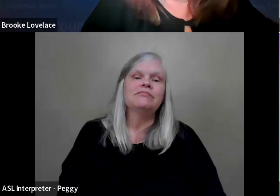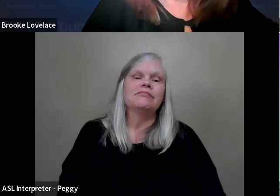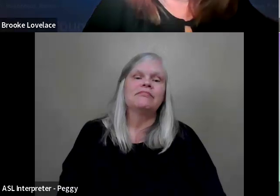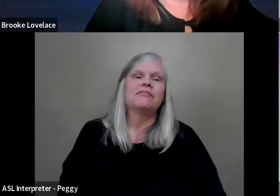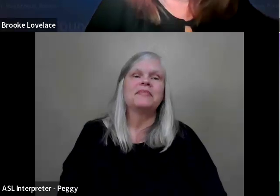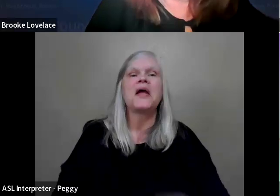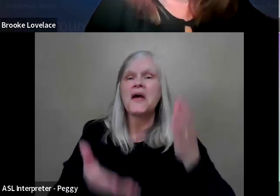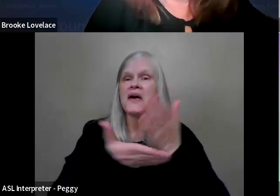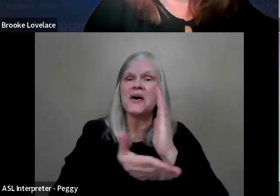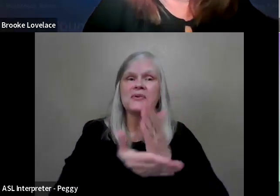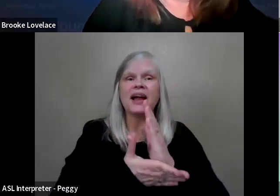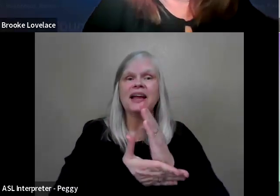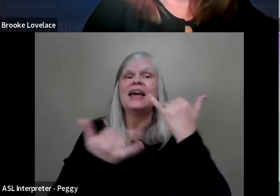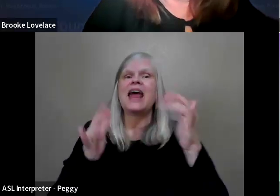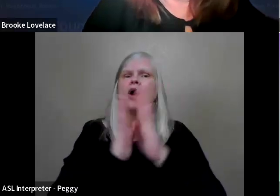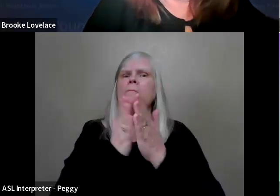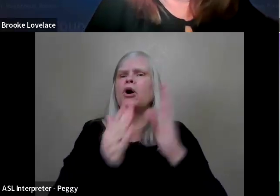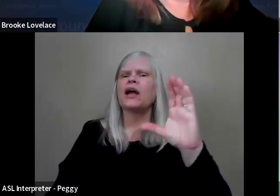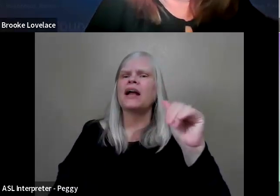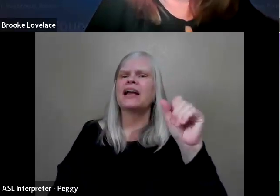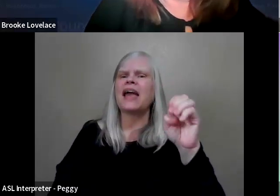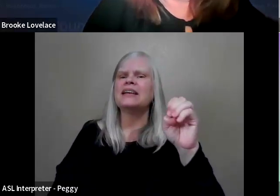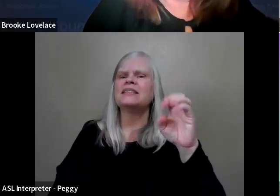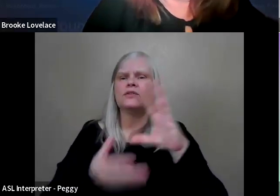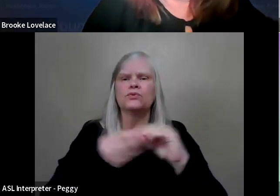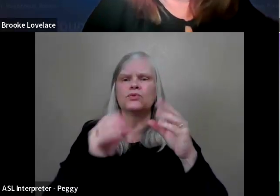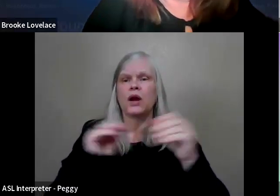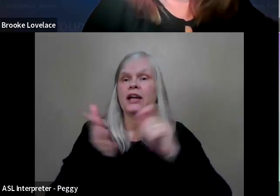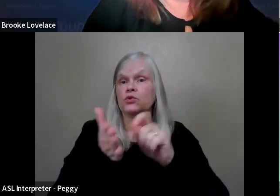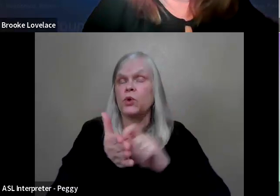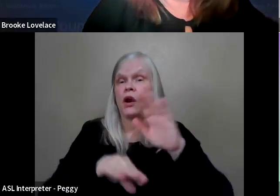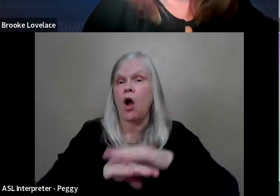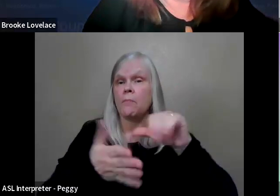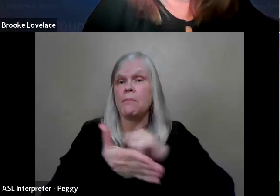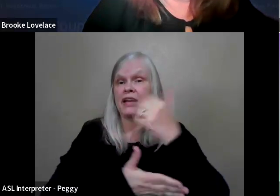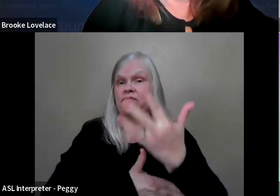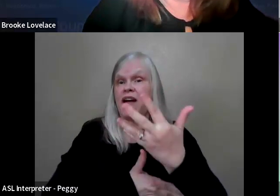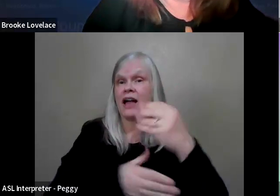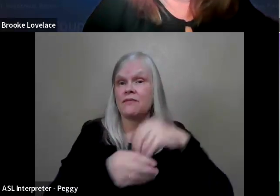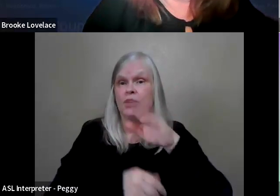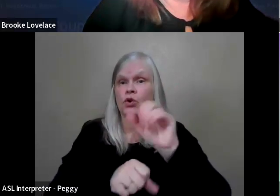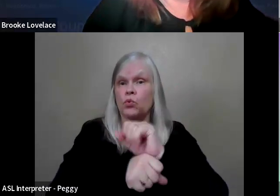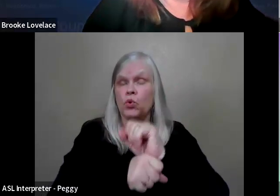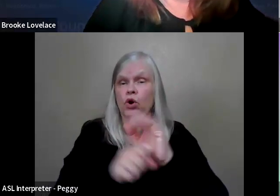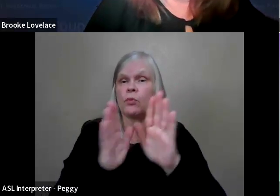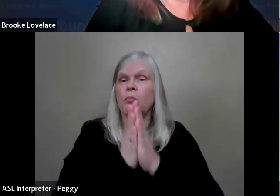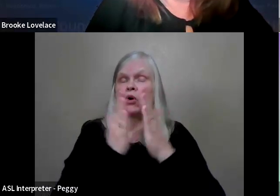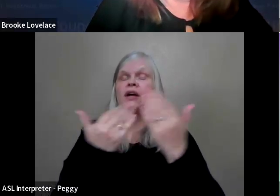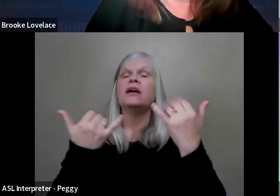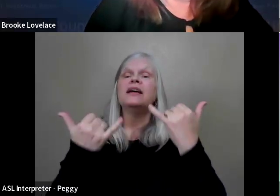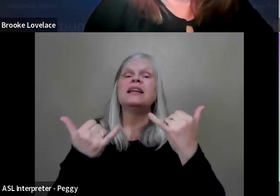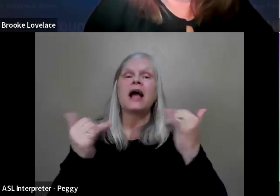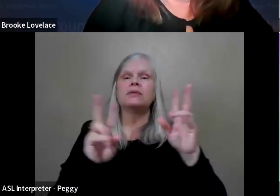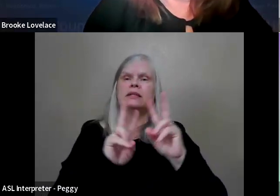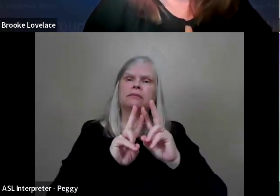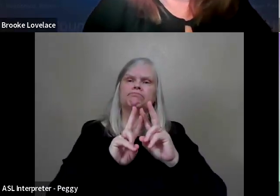All right. Next is our bookcase story, and this is also written on page 5 of your workbook, but it's basically an